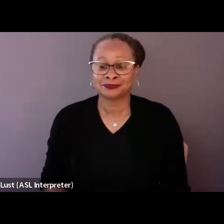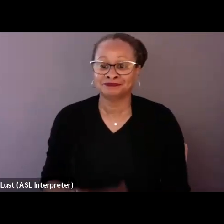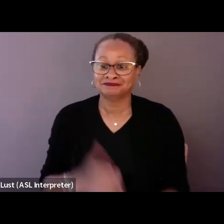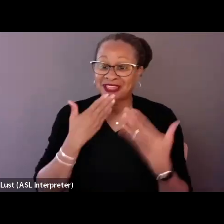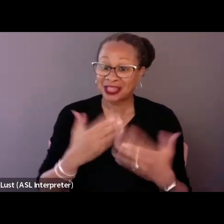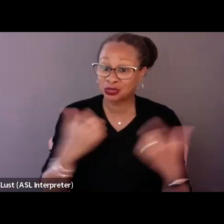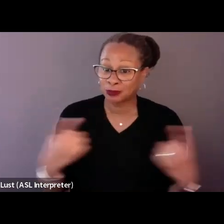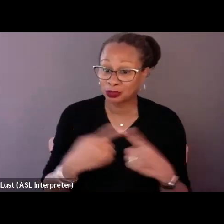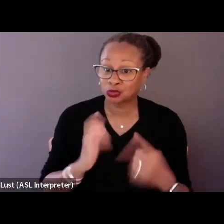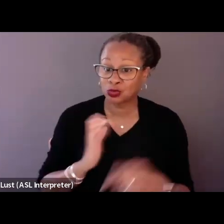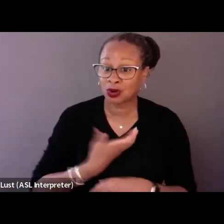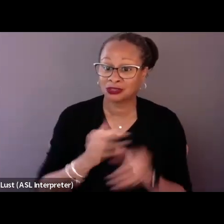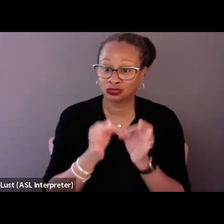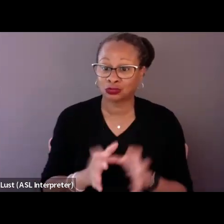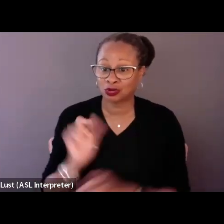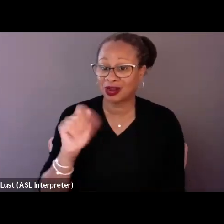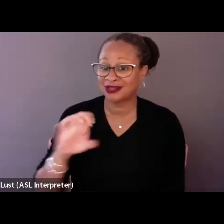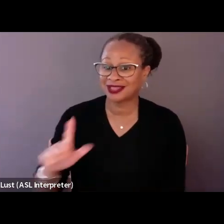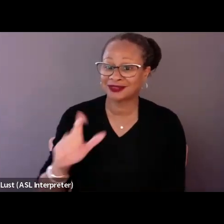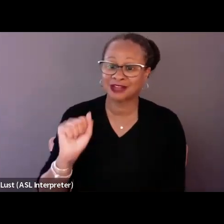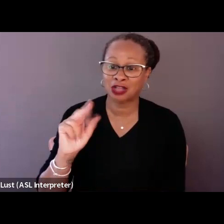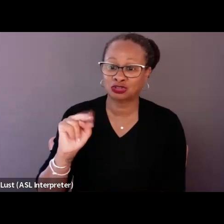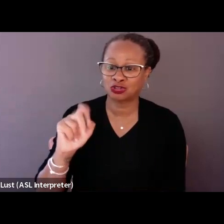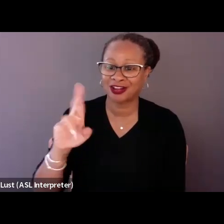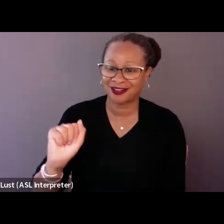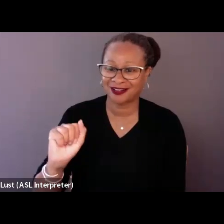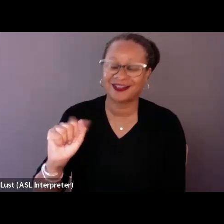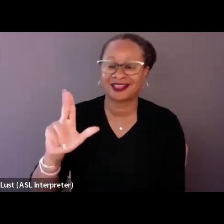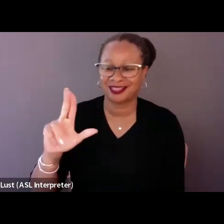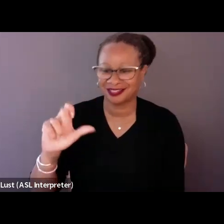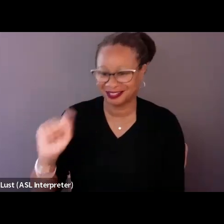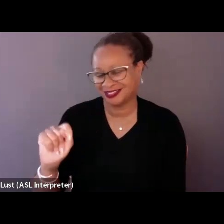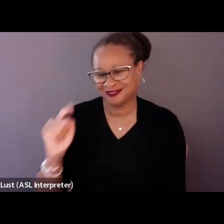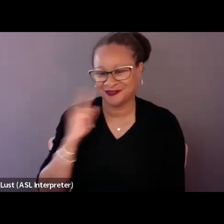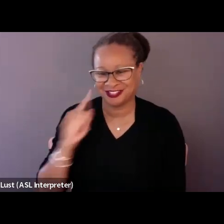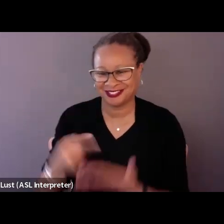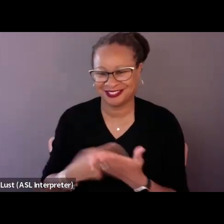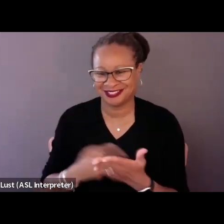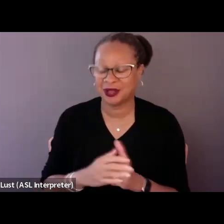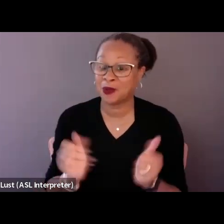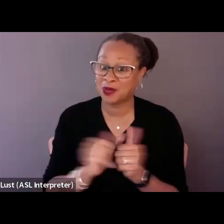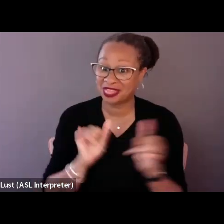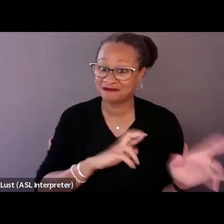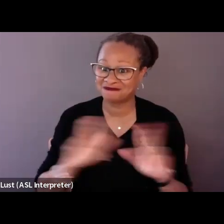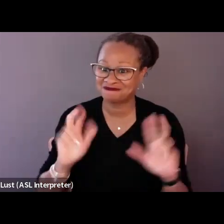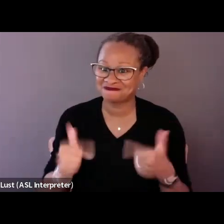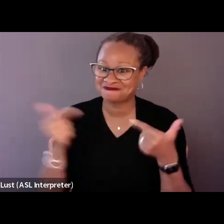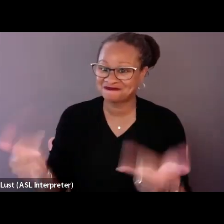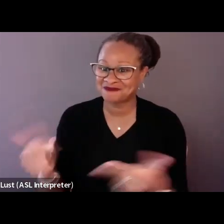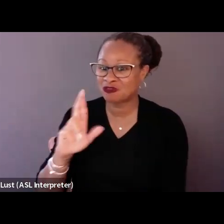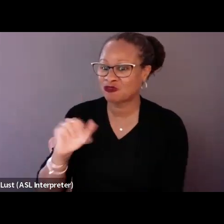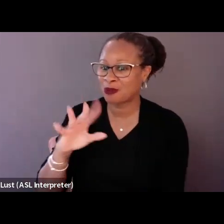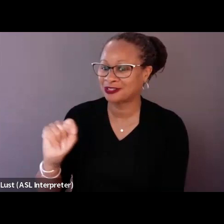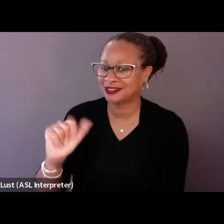Thank you so much to Andrea Lust for ASL interpreting this discussion. And with that, I will pass it on